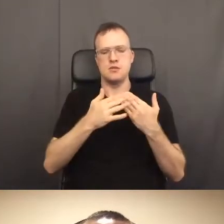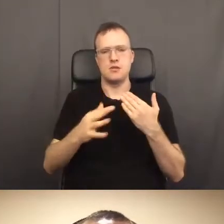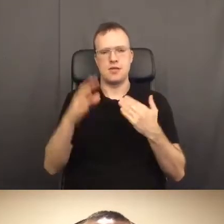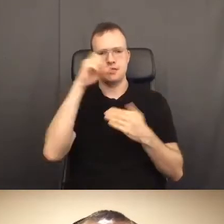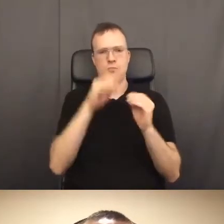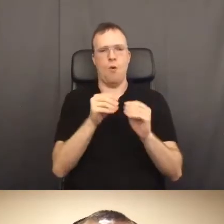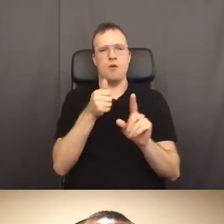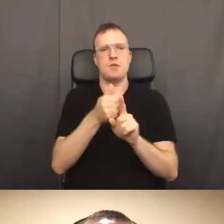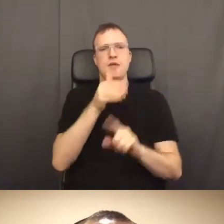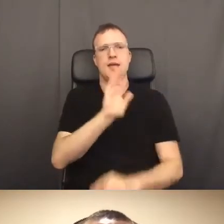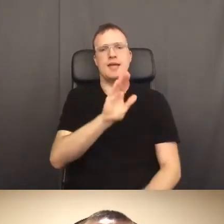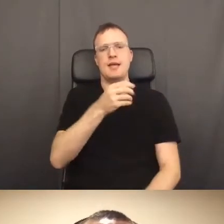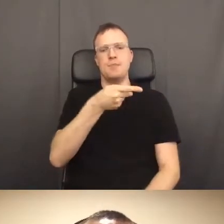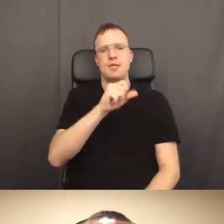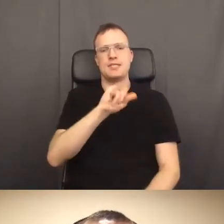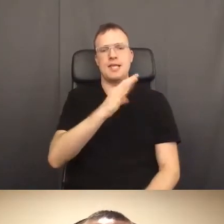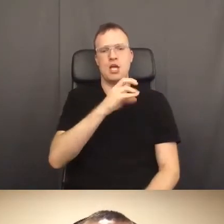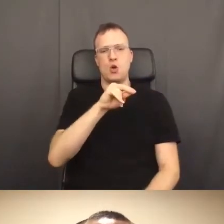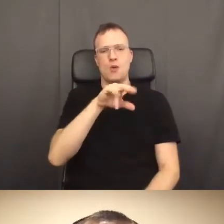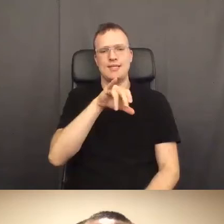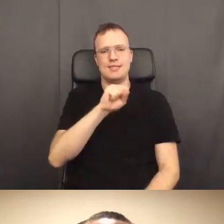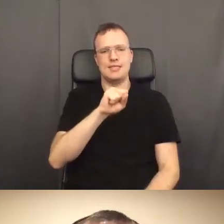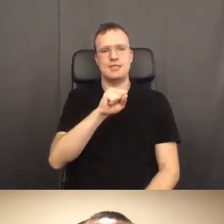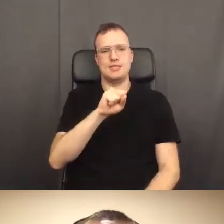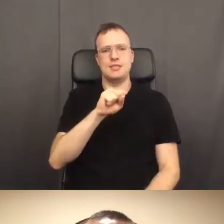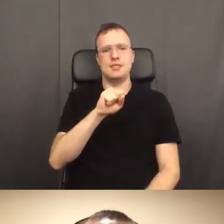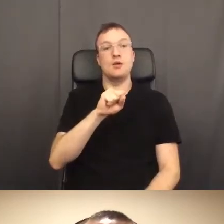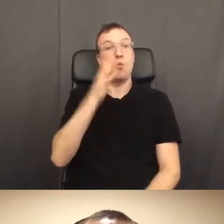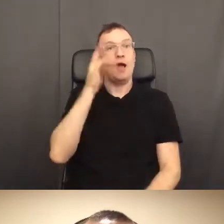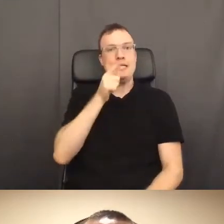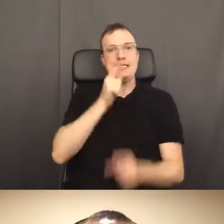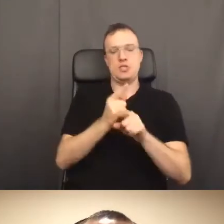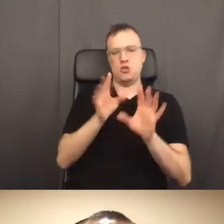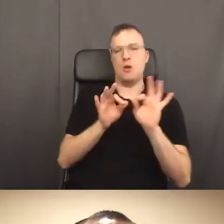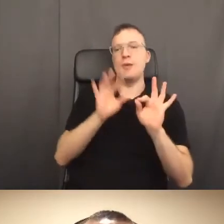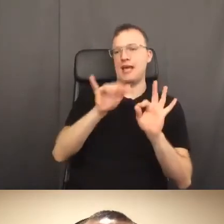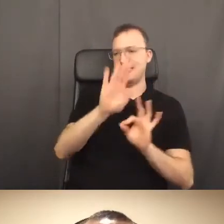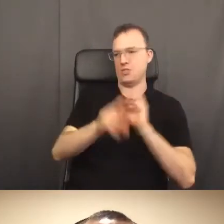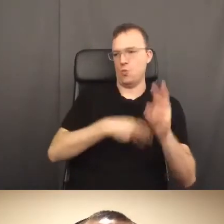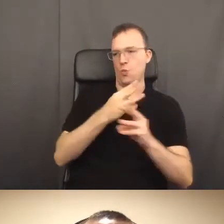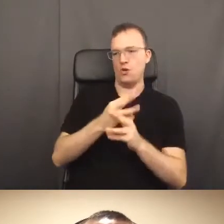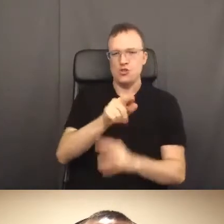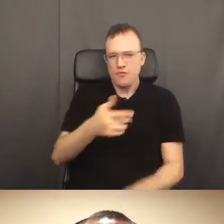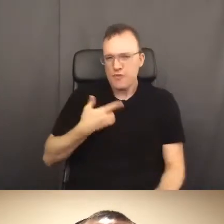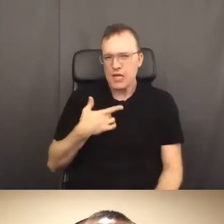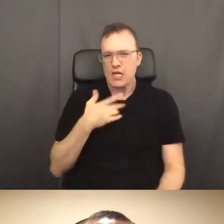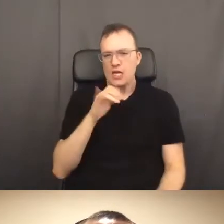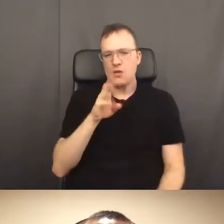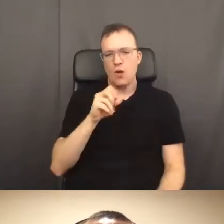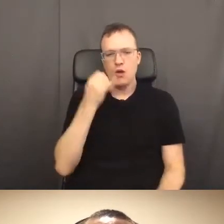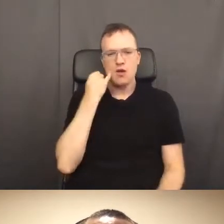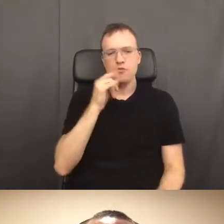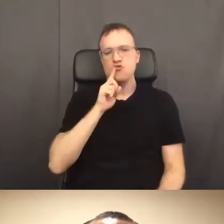his psychosis, especially with his sister saying that's his world. Did you get a feeling about what Iwao was saying was true or made up?